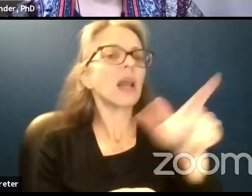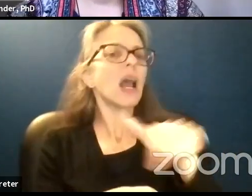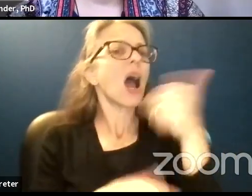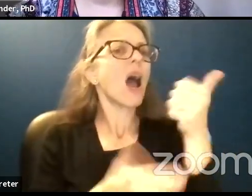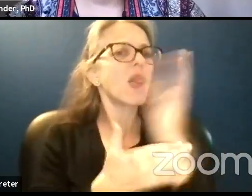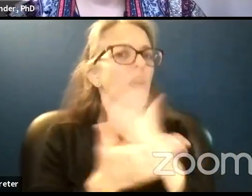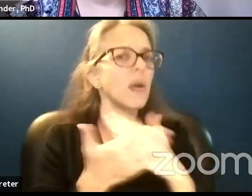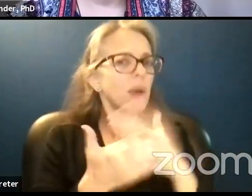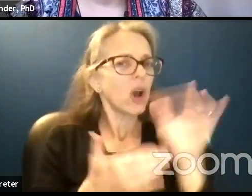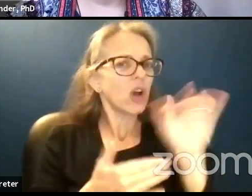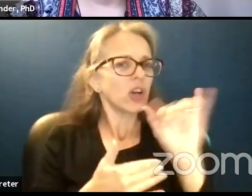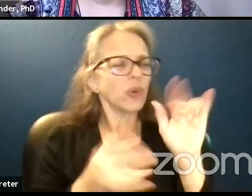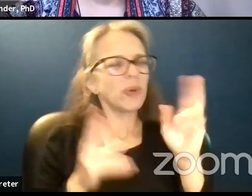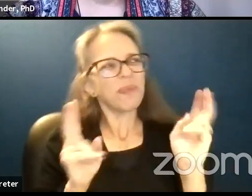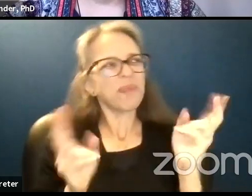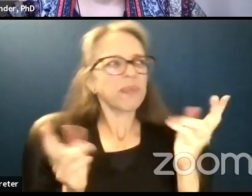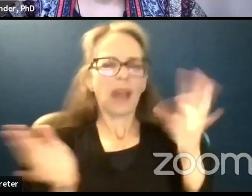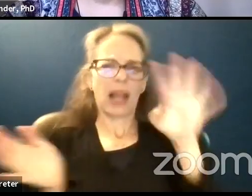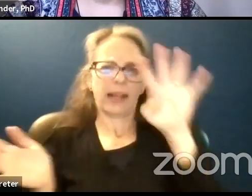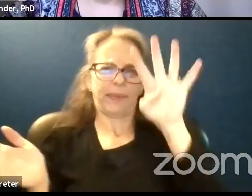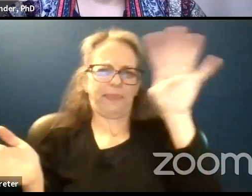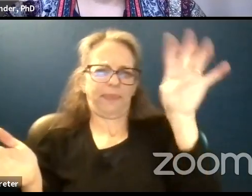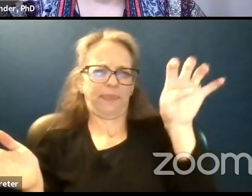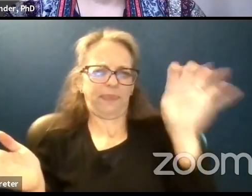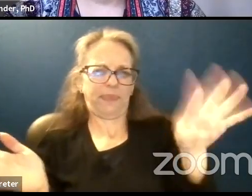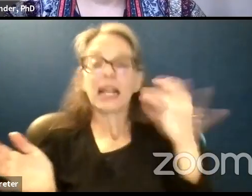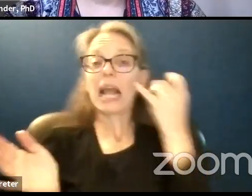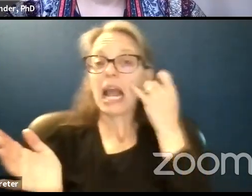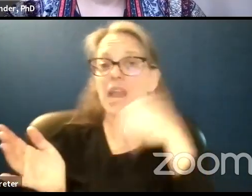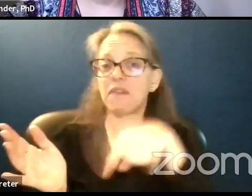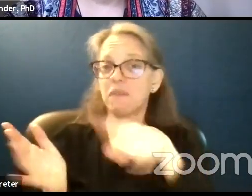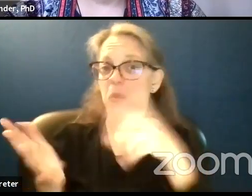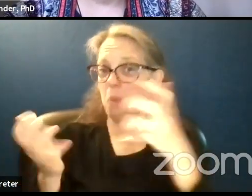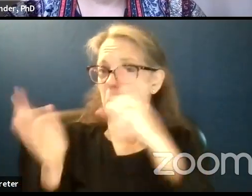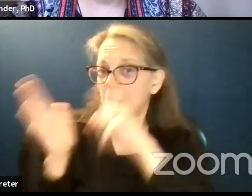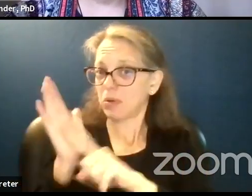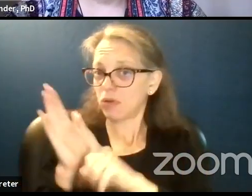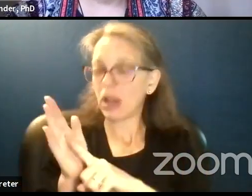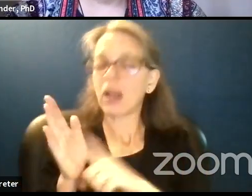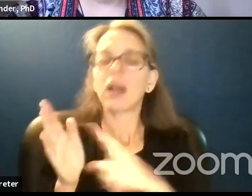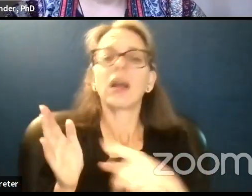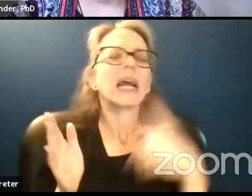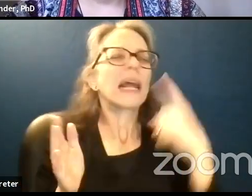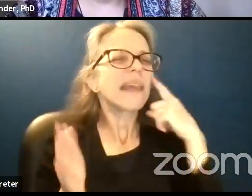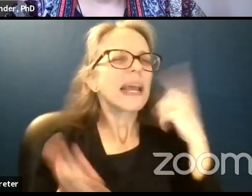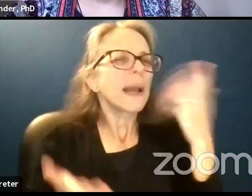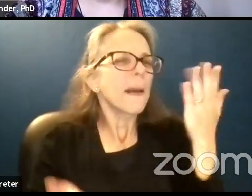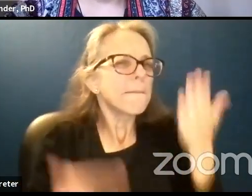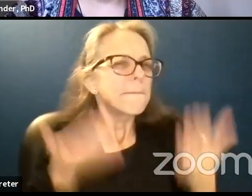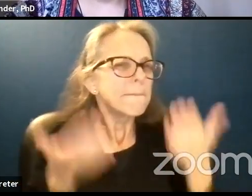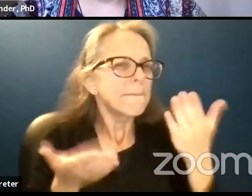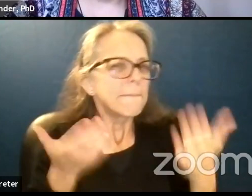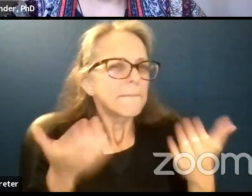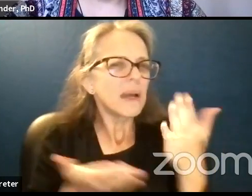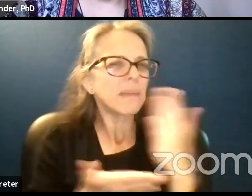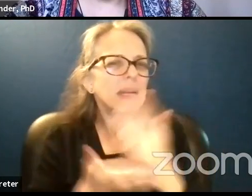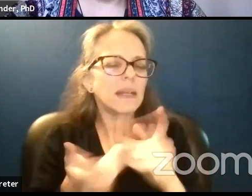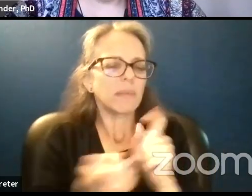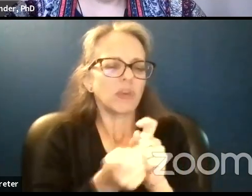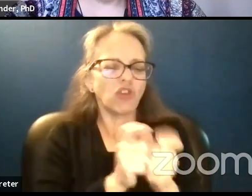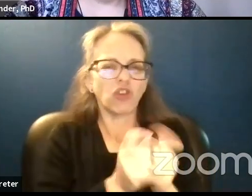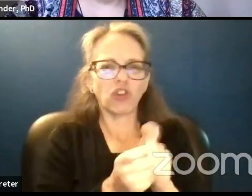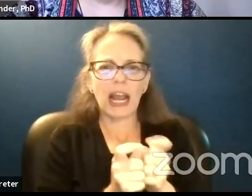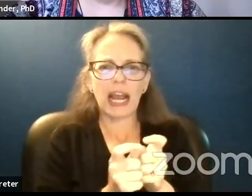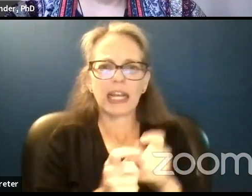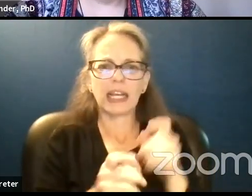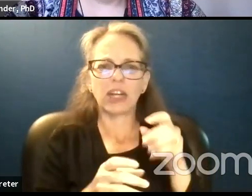kind of is a question mark for those that want to look this one up. But we think maybe there's some change in the receptors that the virus likes